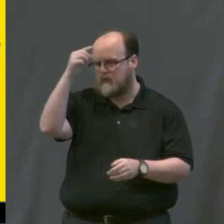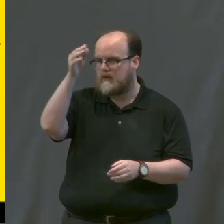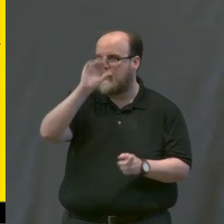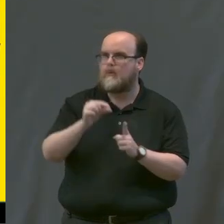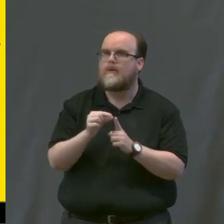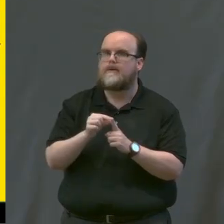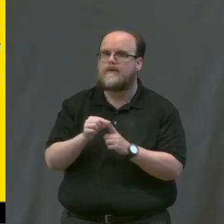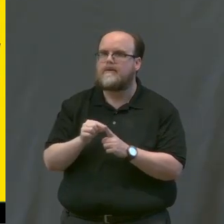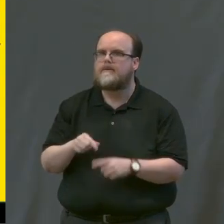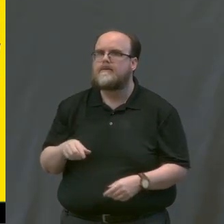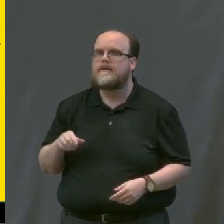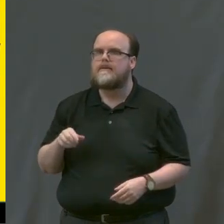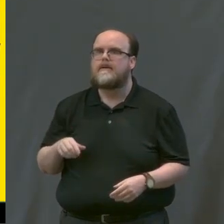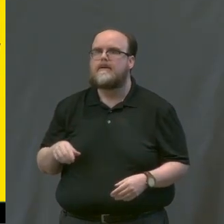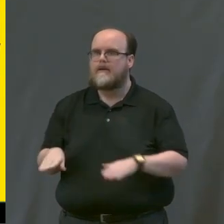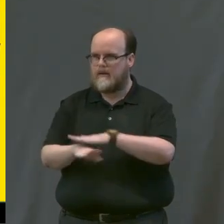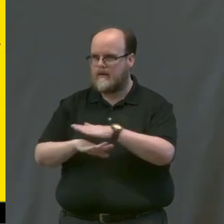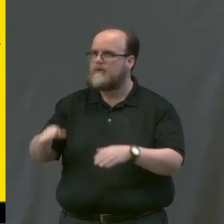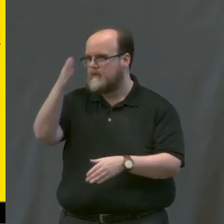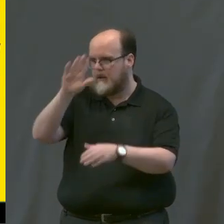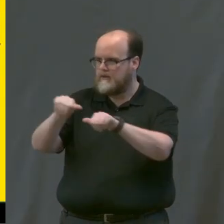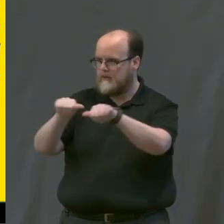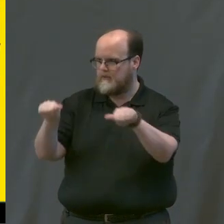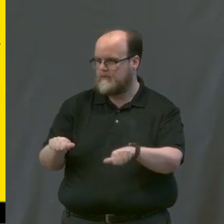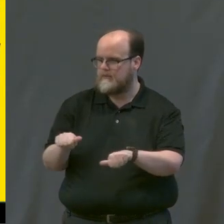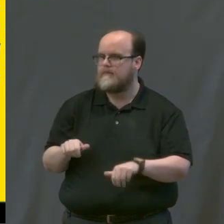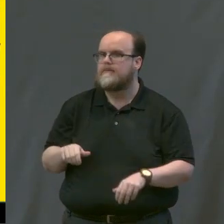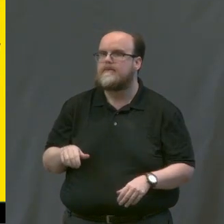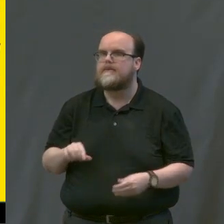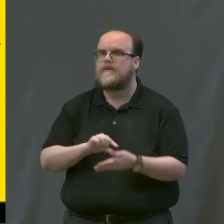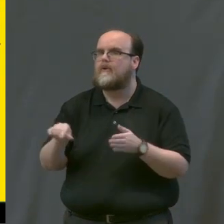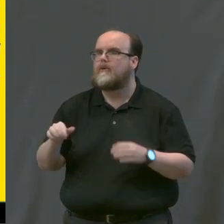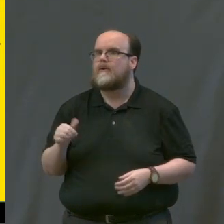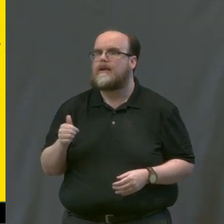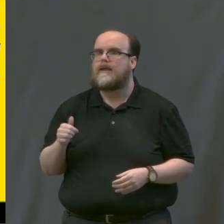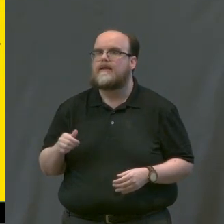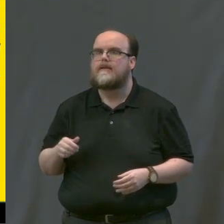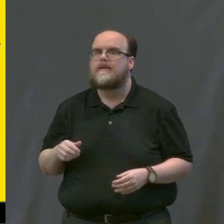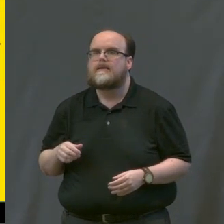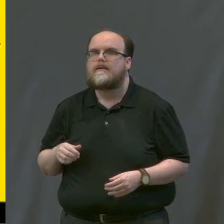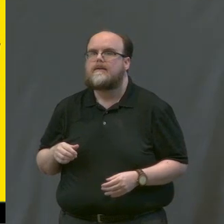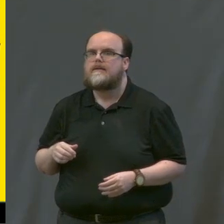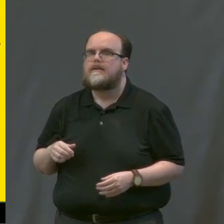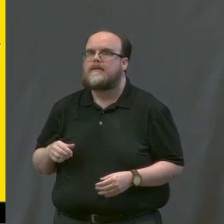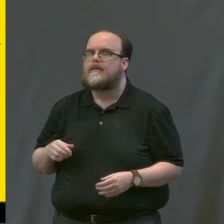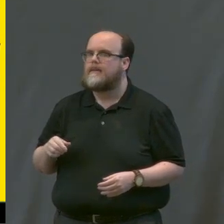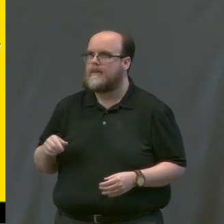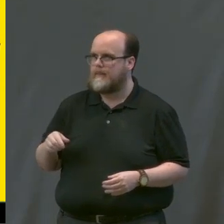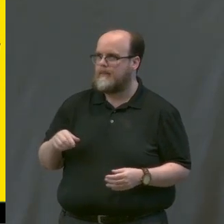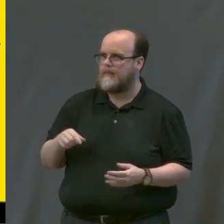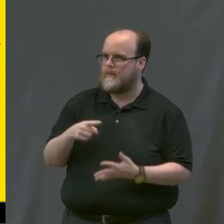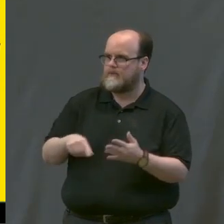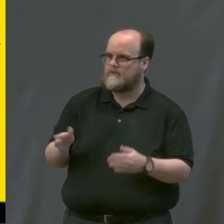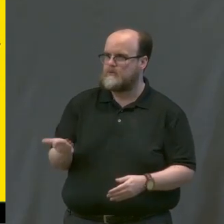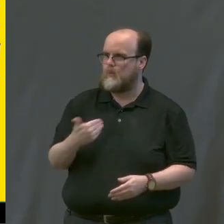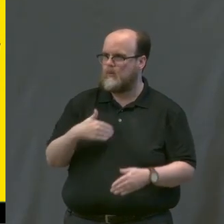testimony which they have. They are beneath the altar of God. Verse 10 of chapter 6, it says that these